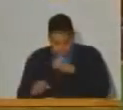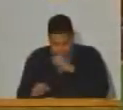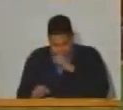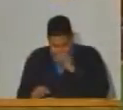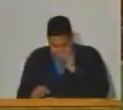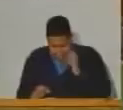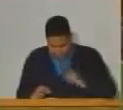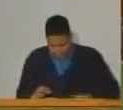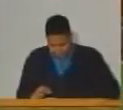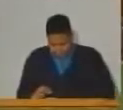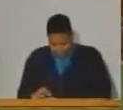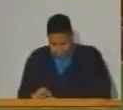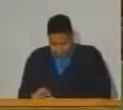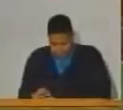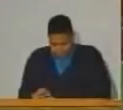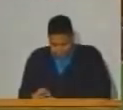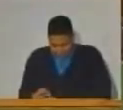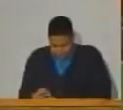Honorable members,